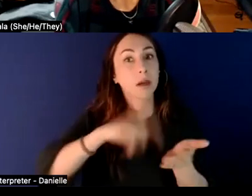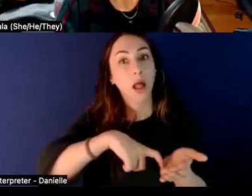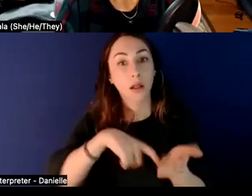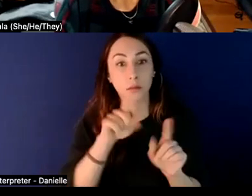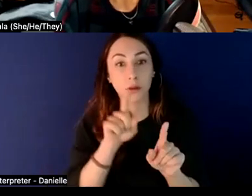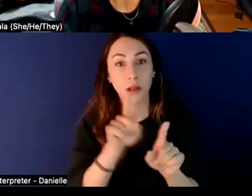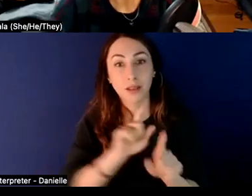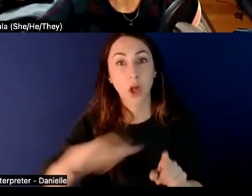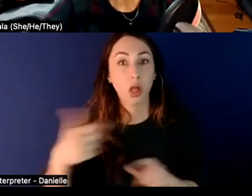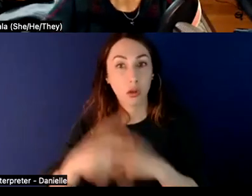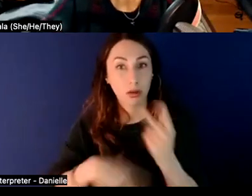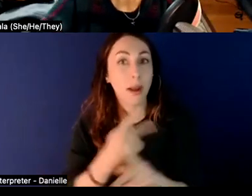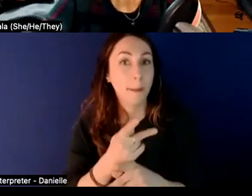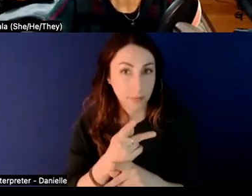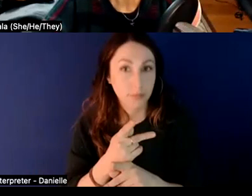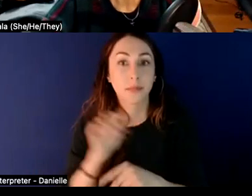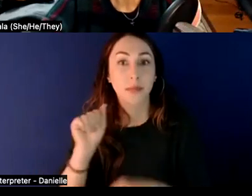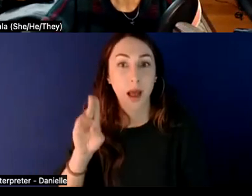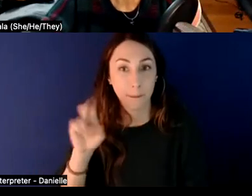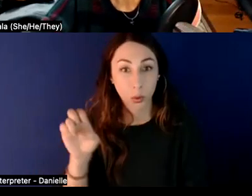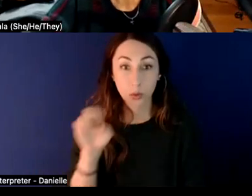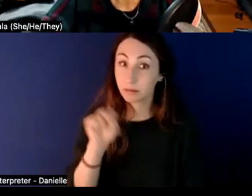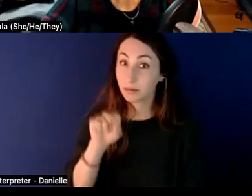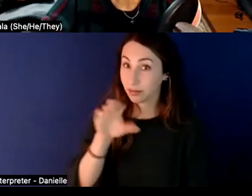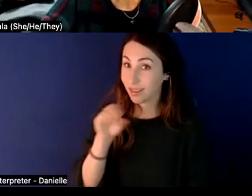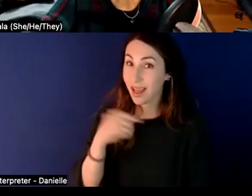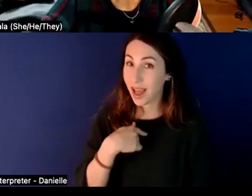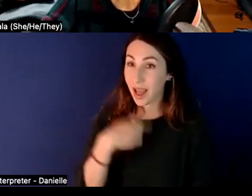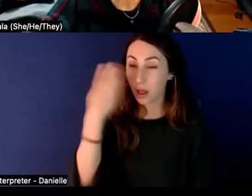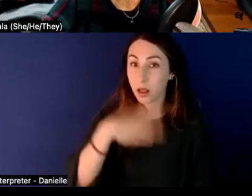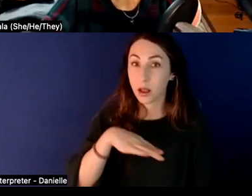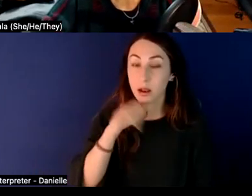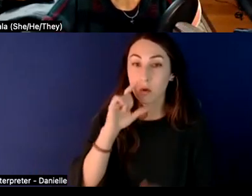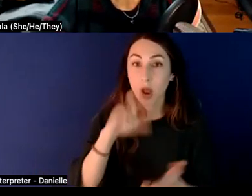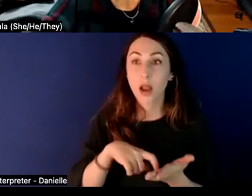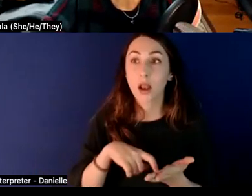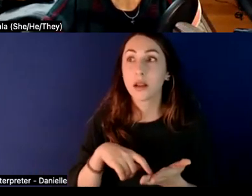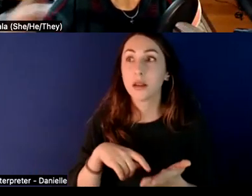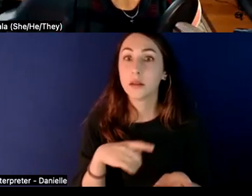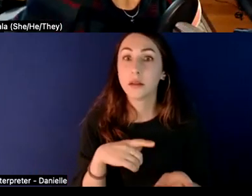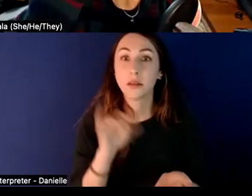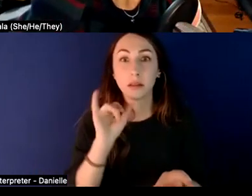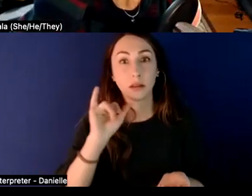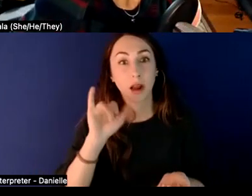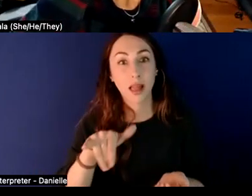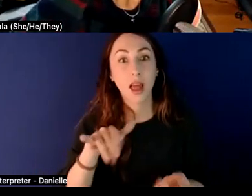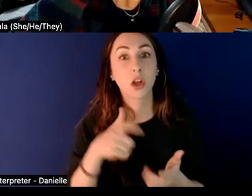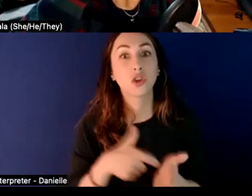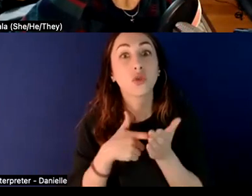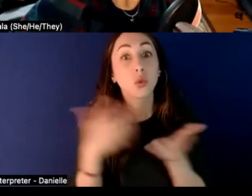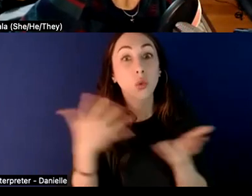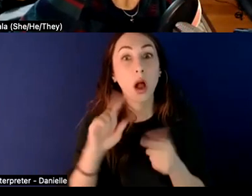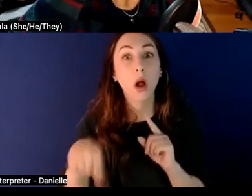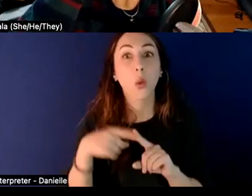abuse. And I couldn't recognize it. Like, what it really took for me to recognize that I was being abused was when she